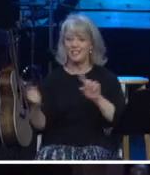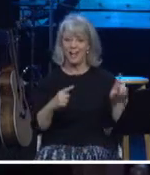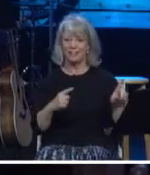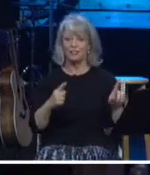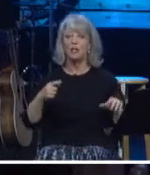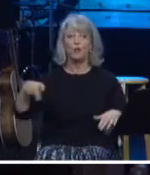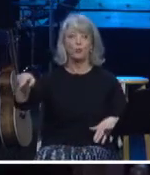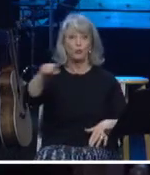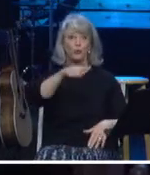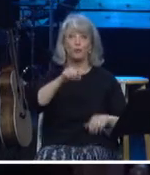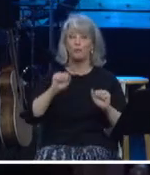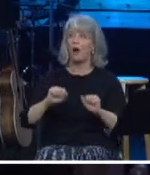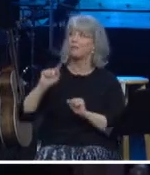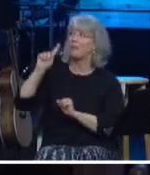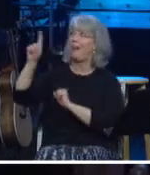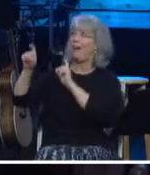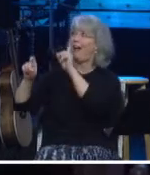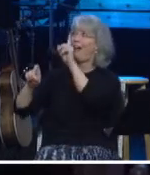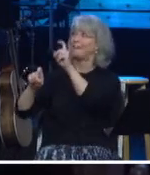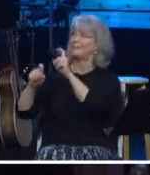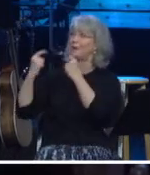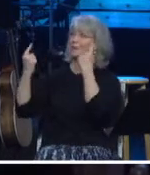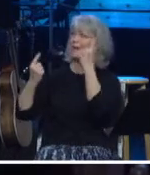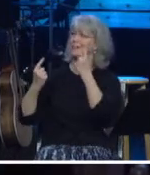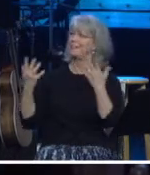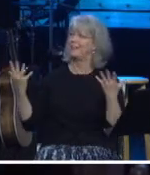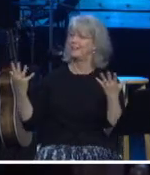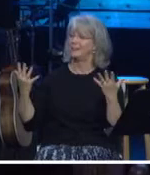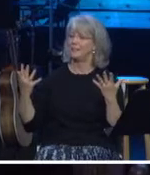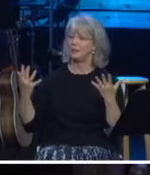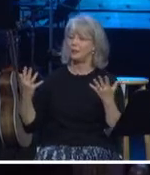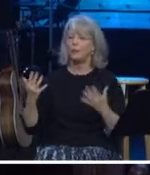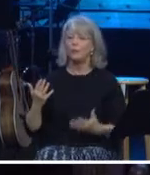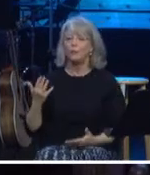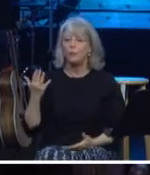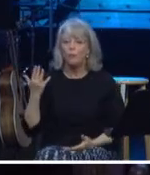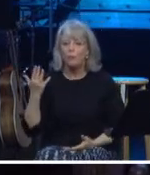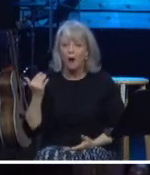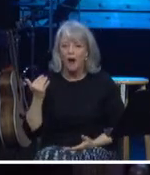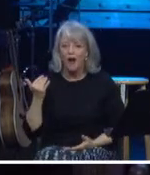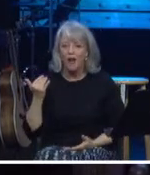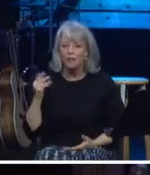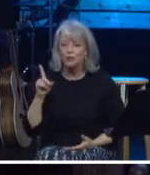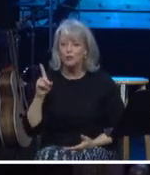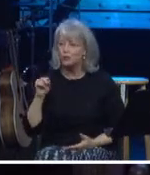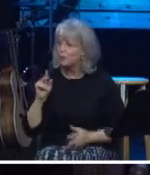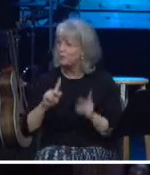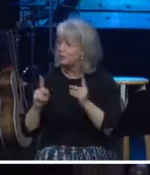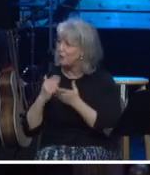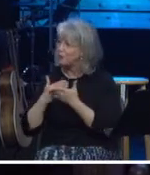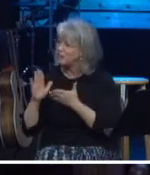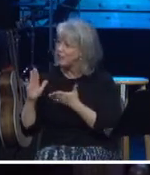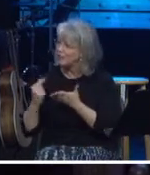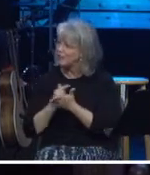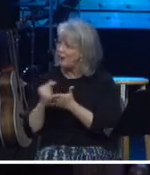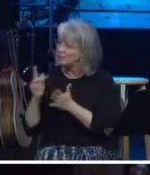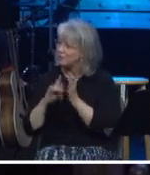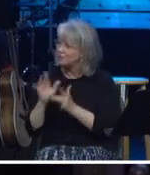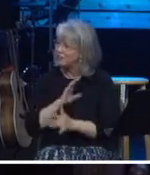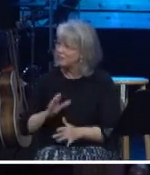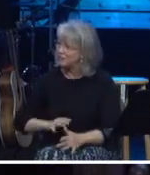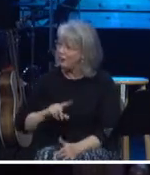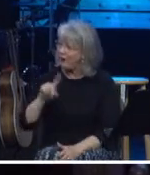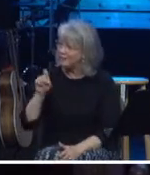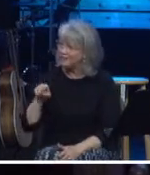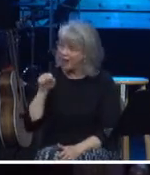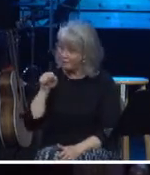wondered. Here's the question: why do people reject the gospel of Jesus Christ? Have you ever